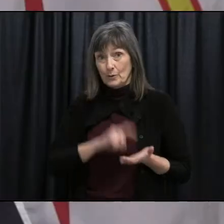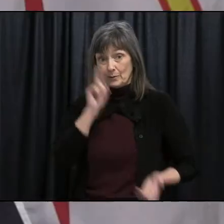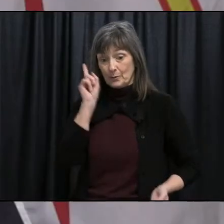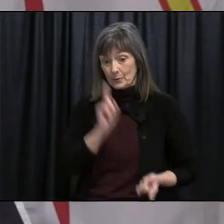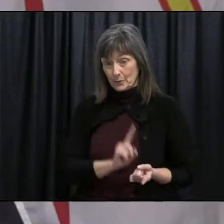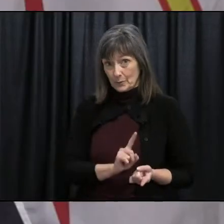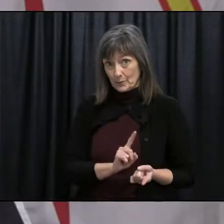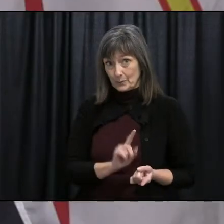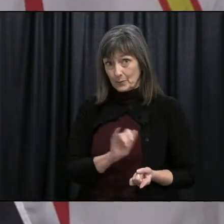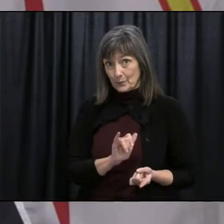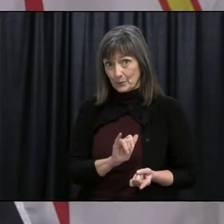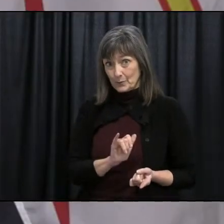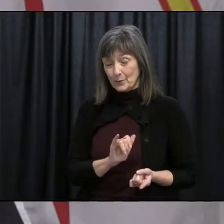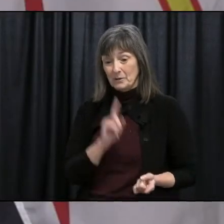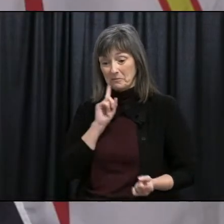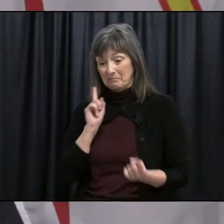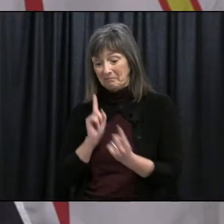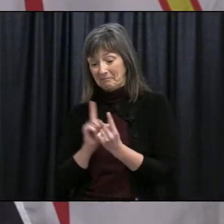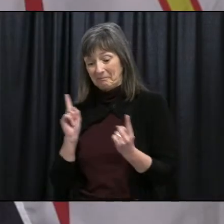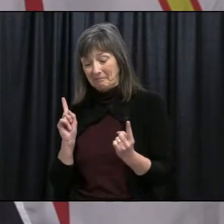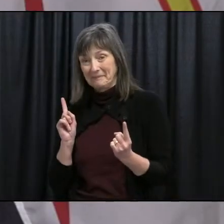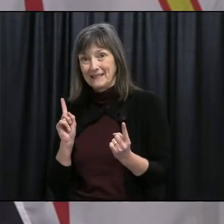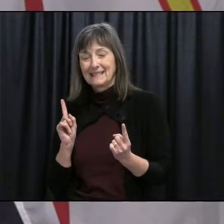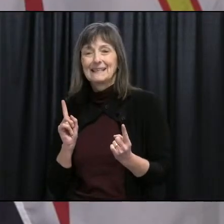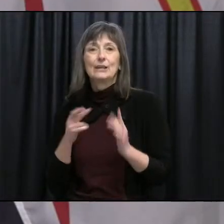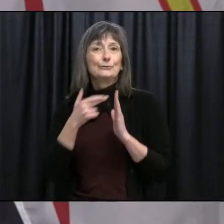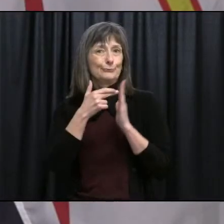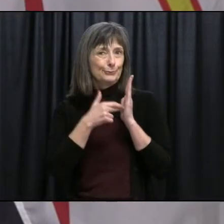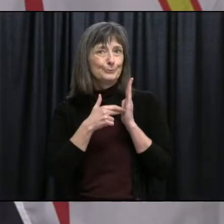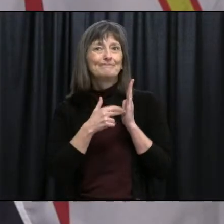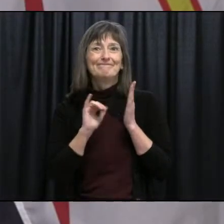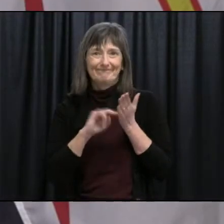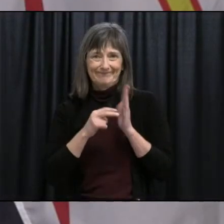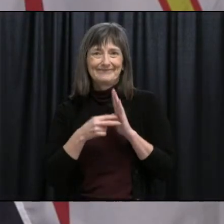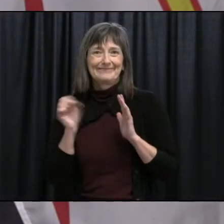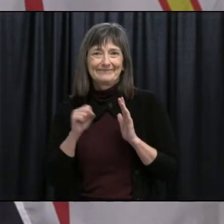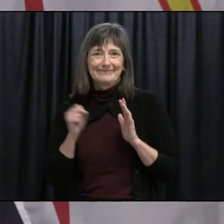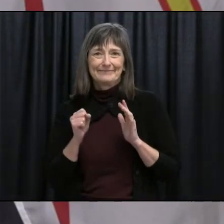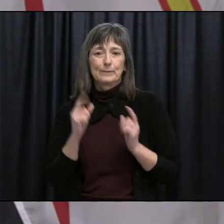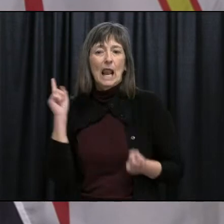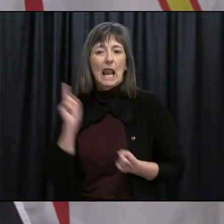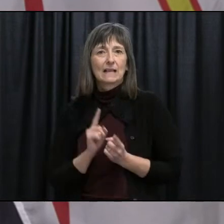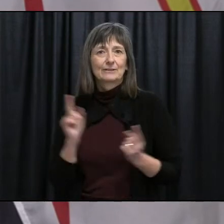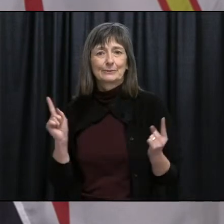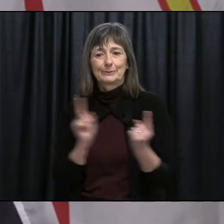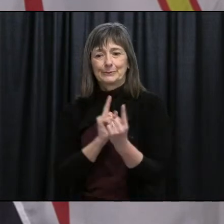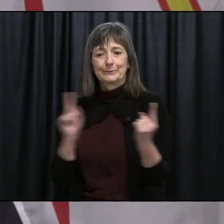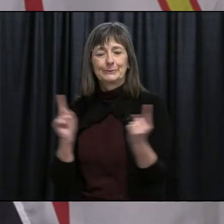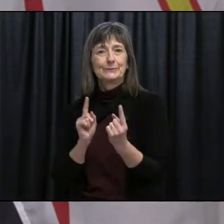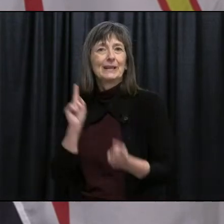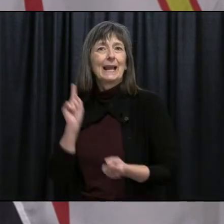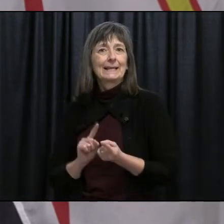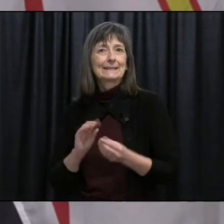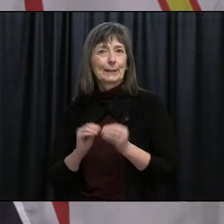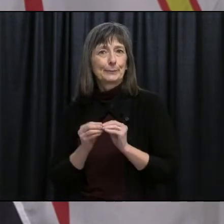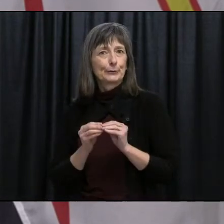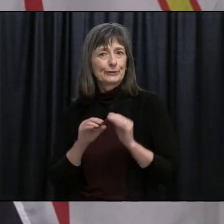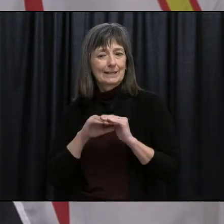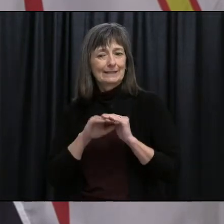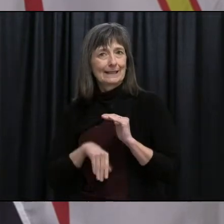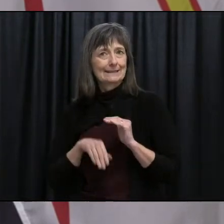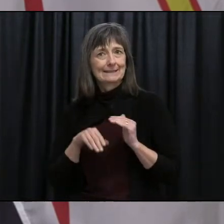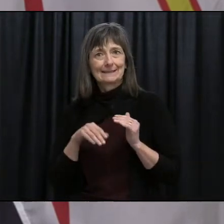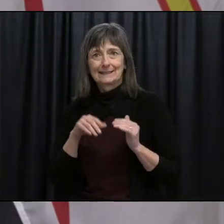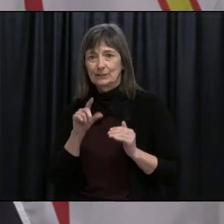With the special measures orders, of course, that certainly limited the amount of contacts that people can have. And so, most of